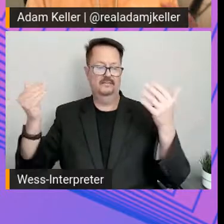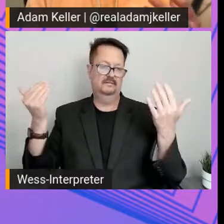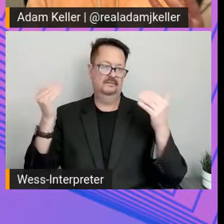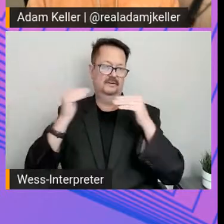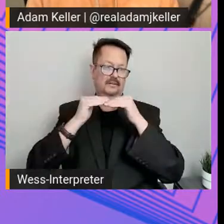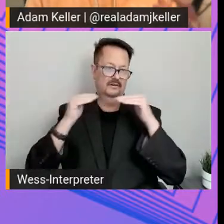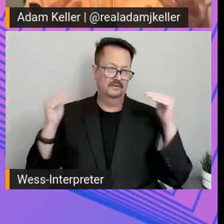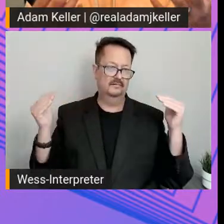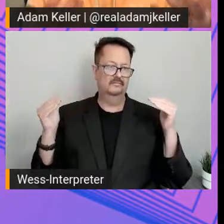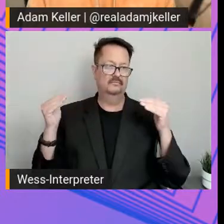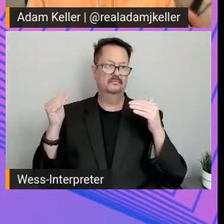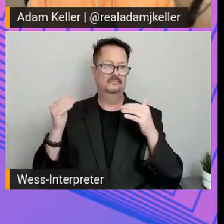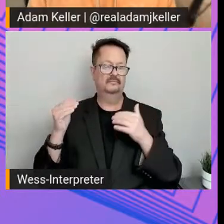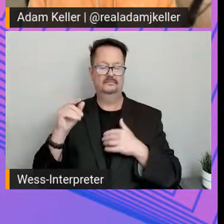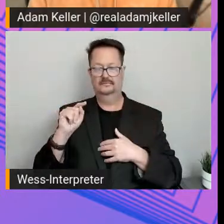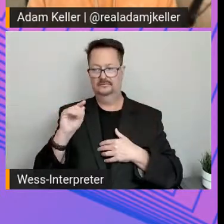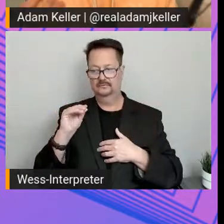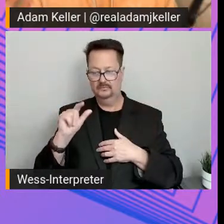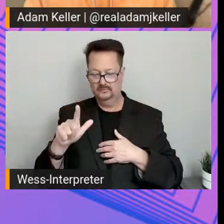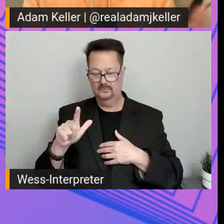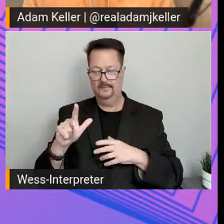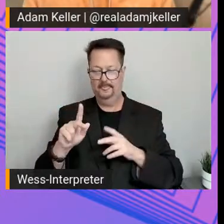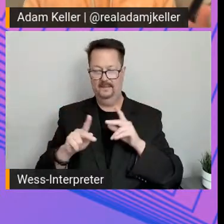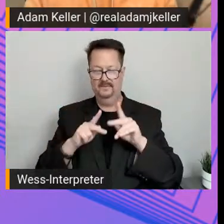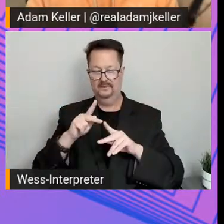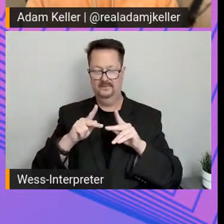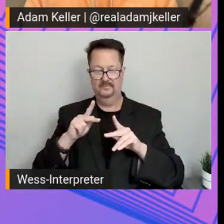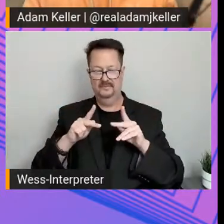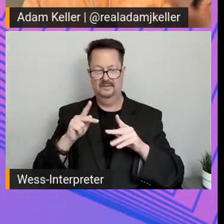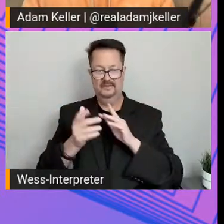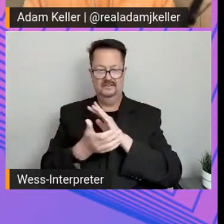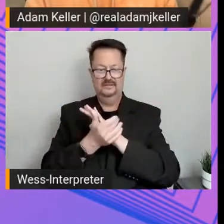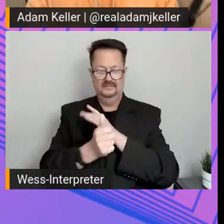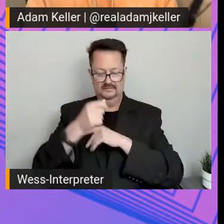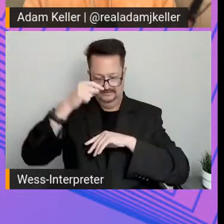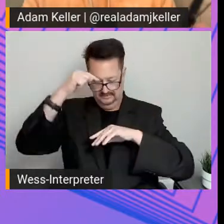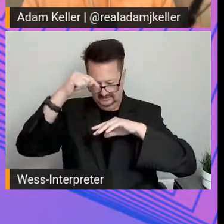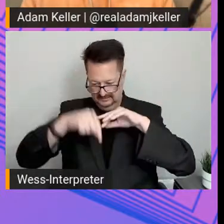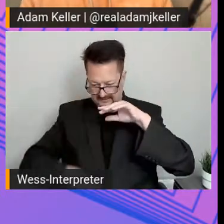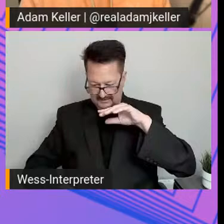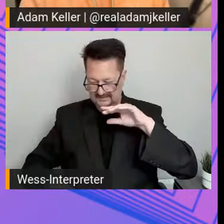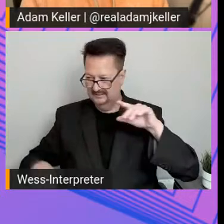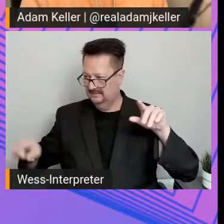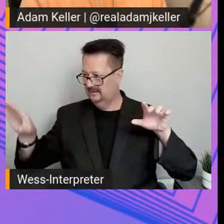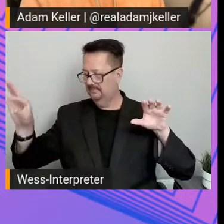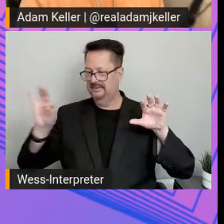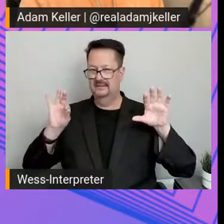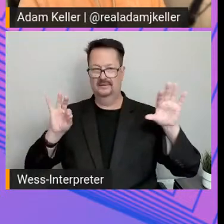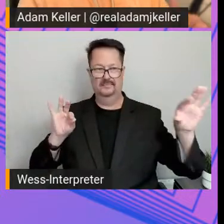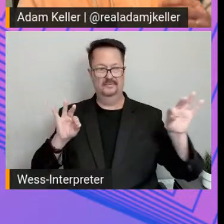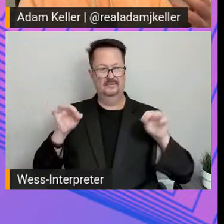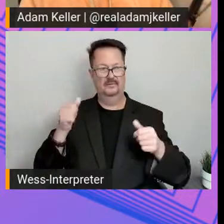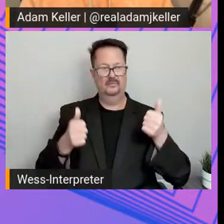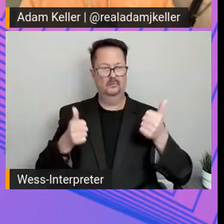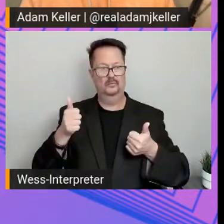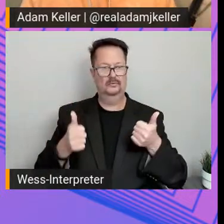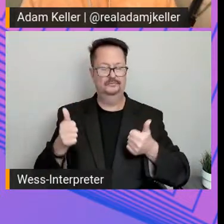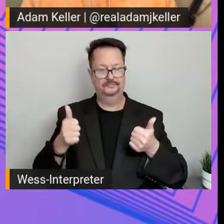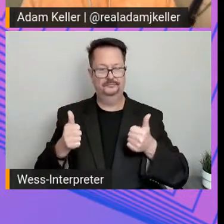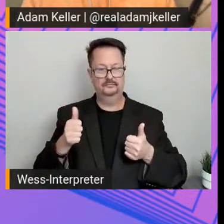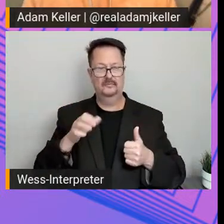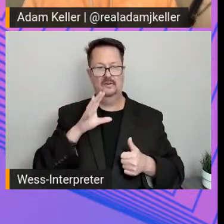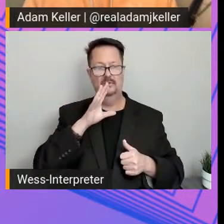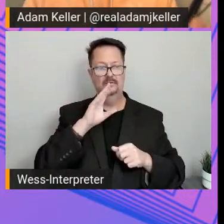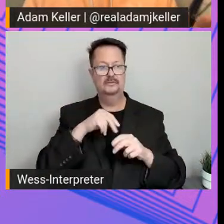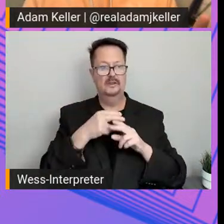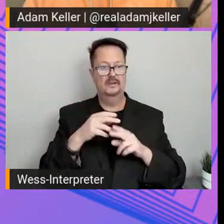tools that require this deep level of knowledge and how to choose when one versus the other, and so on. We'll talk about